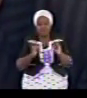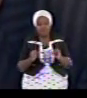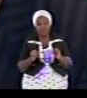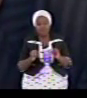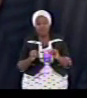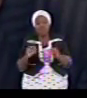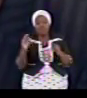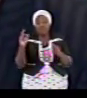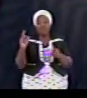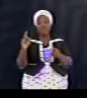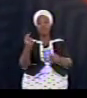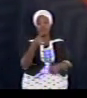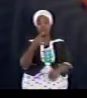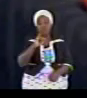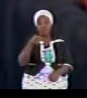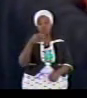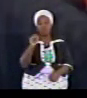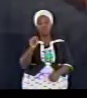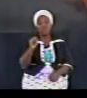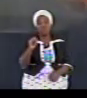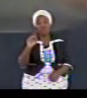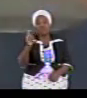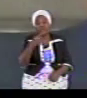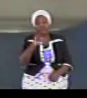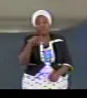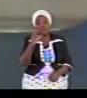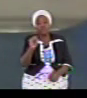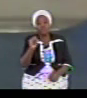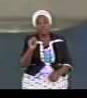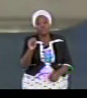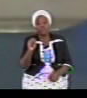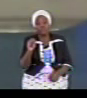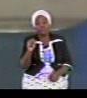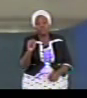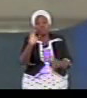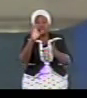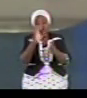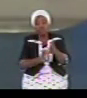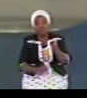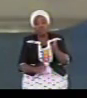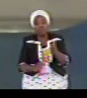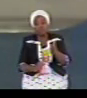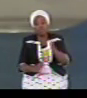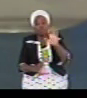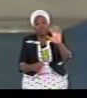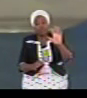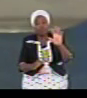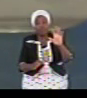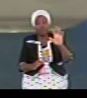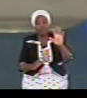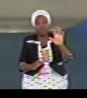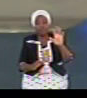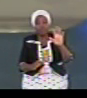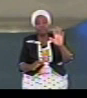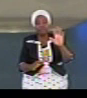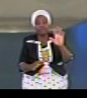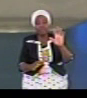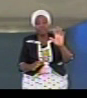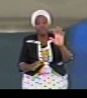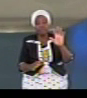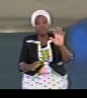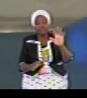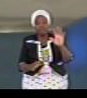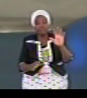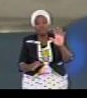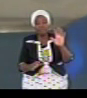John. 1 John chapter 5. I'm reading